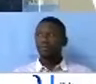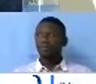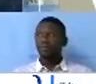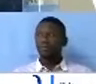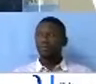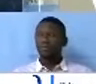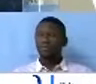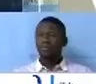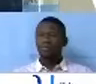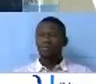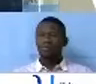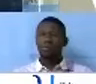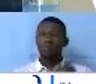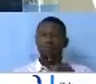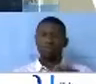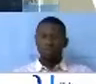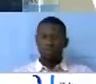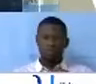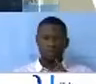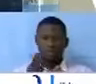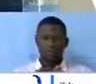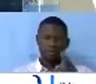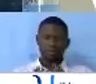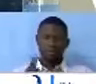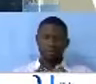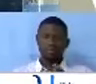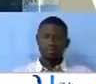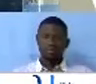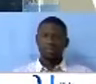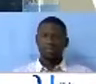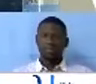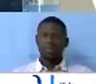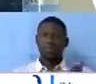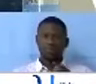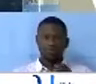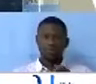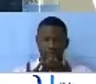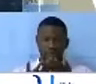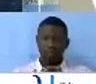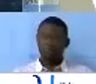What do you repeat? You have said.